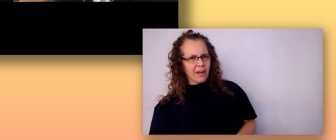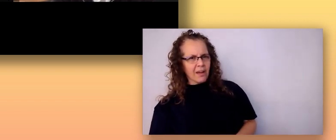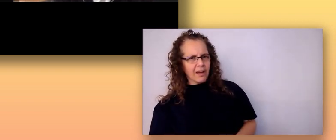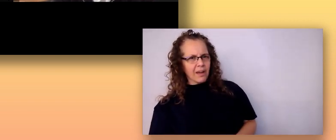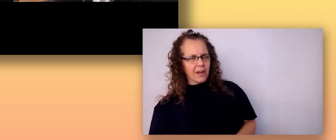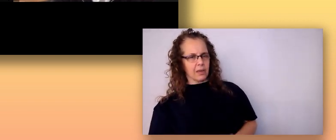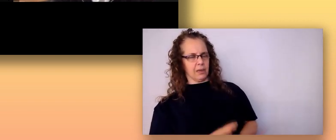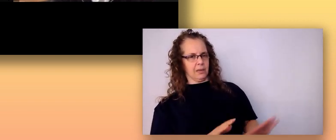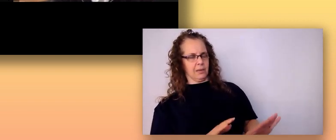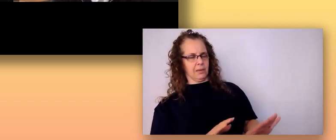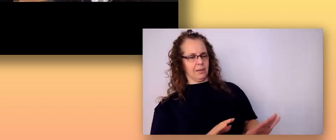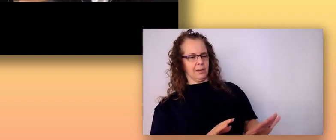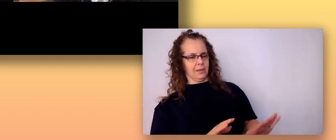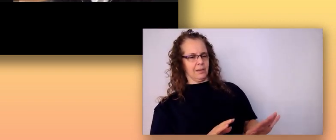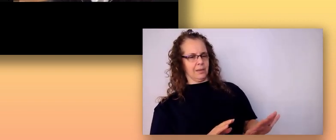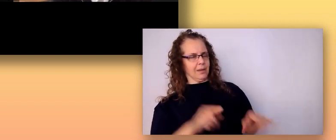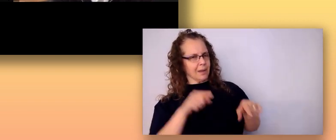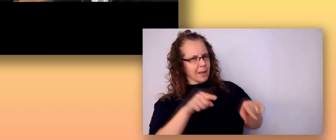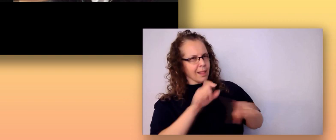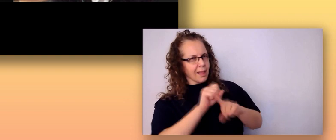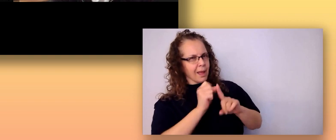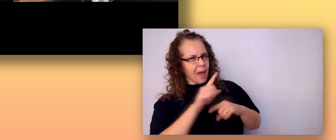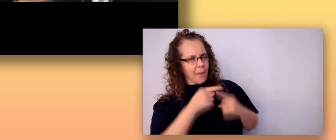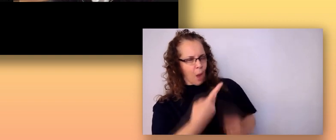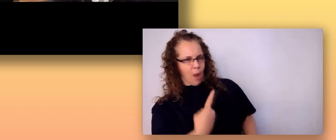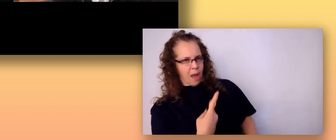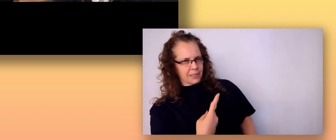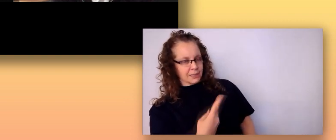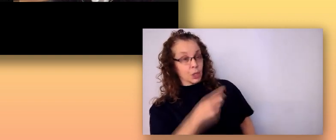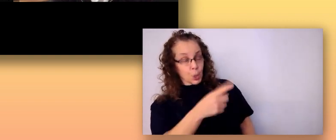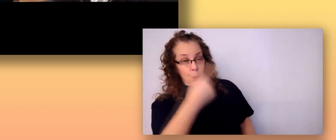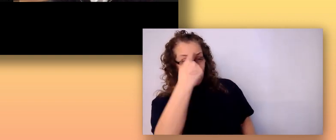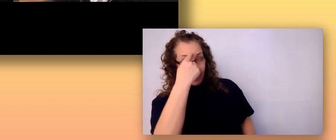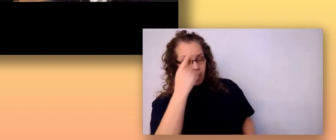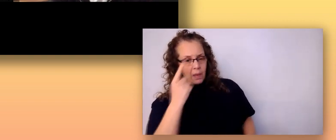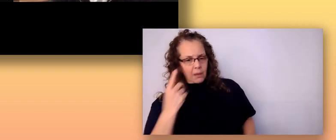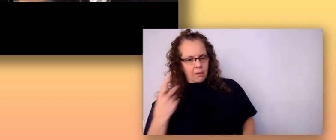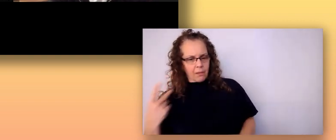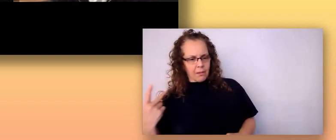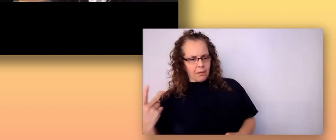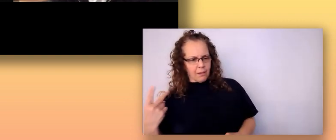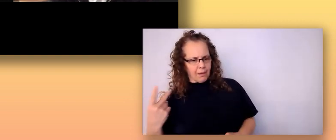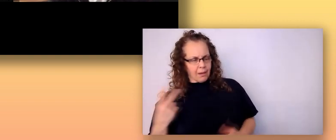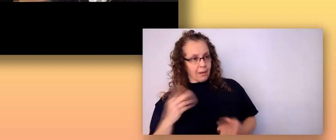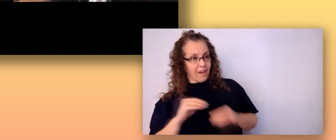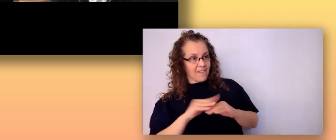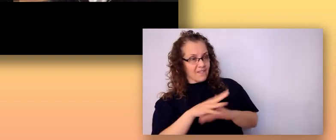Is this about us? You think this is going to affect anything?